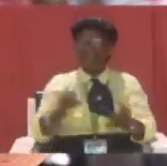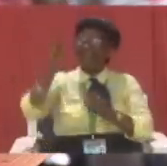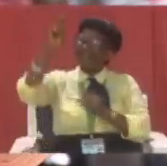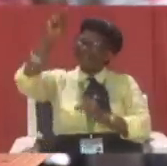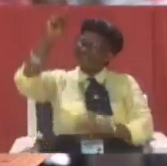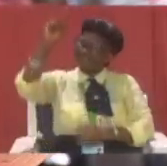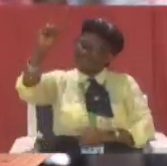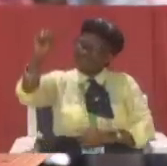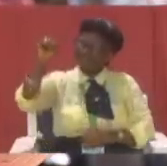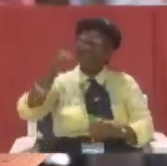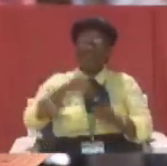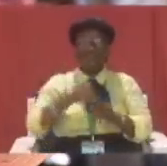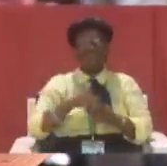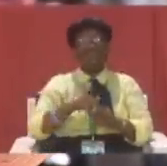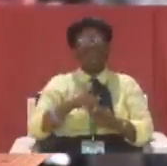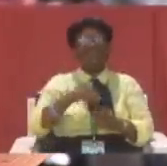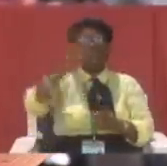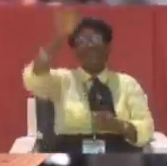in his arms.